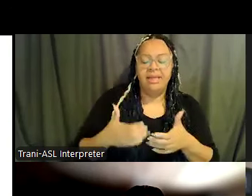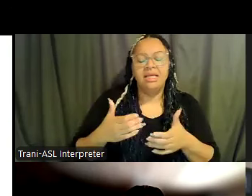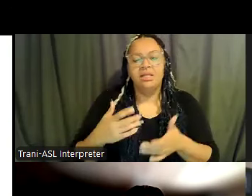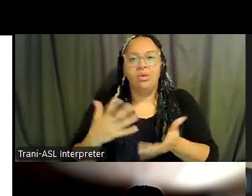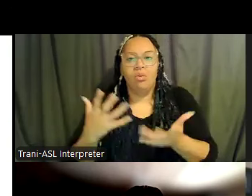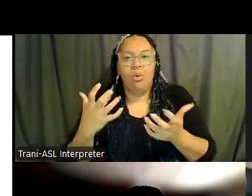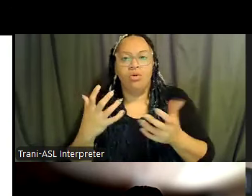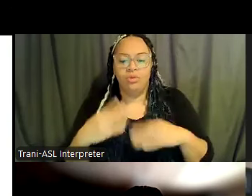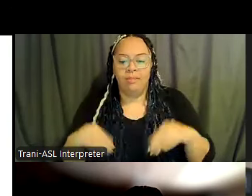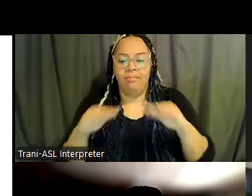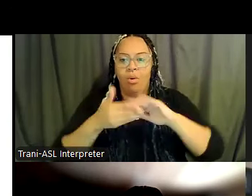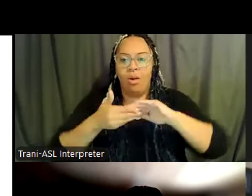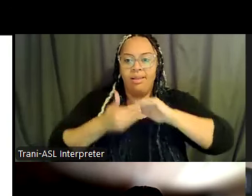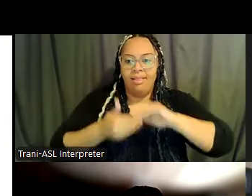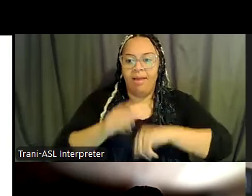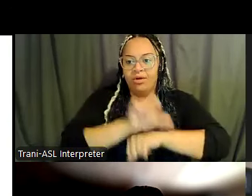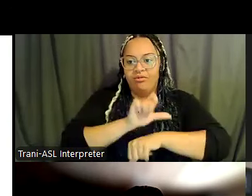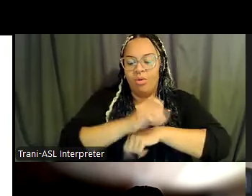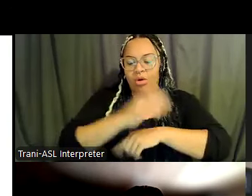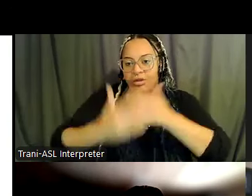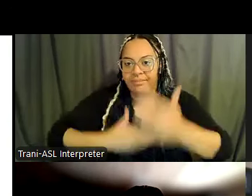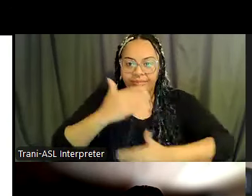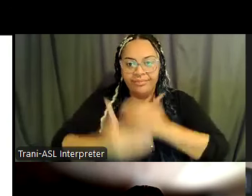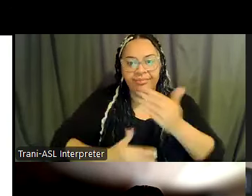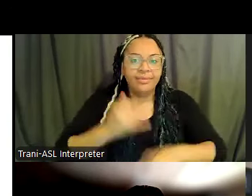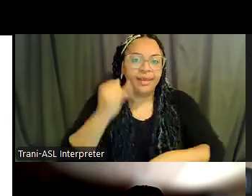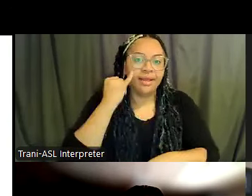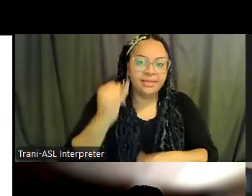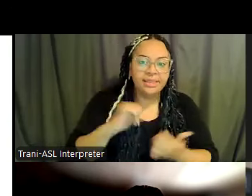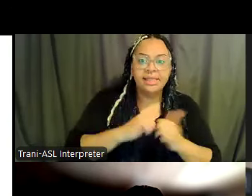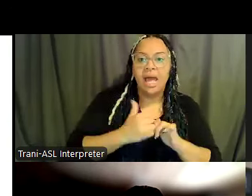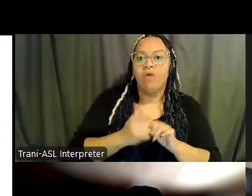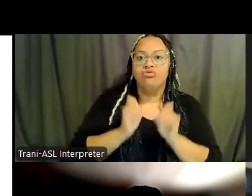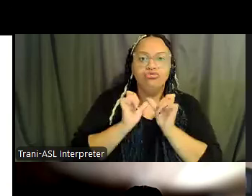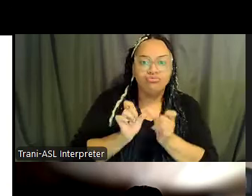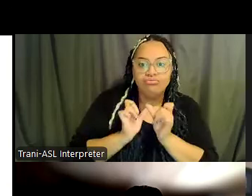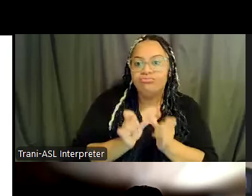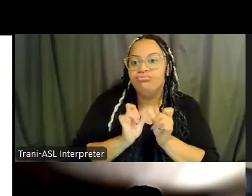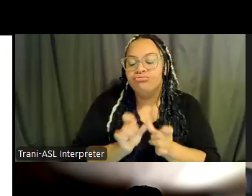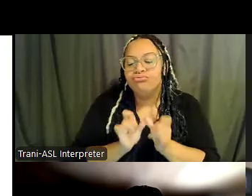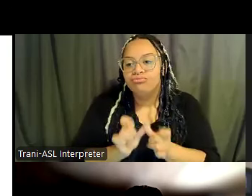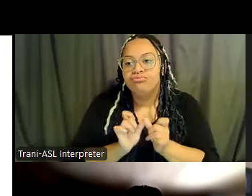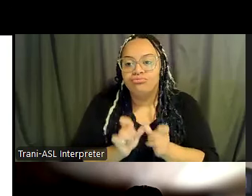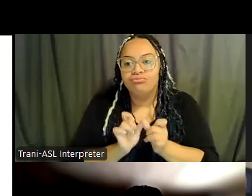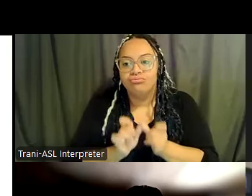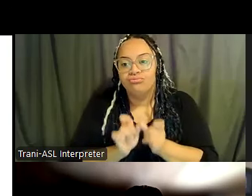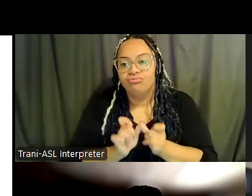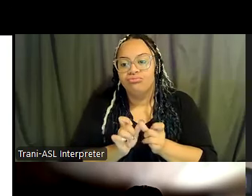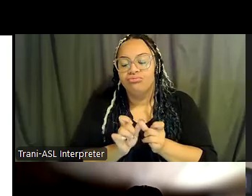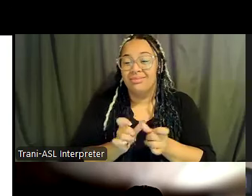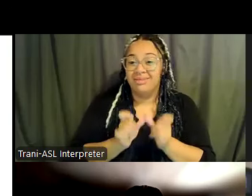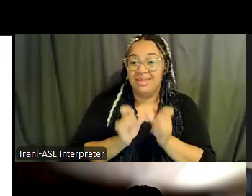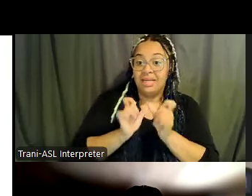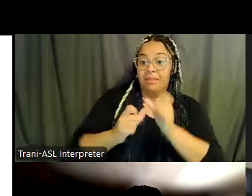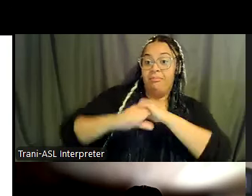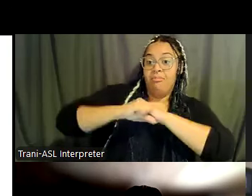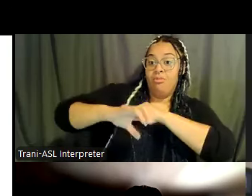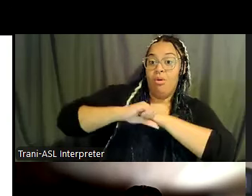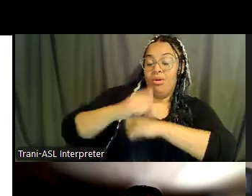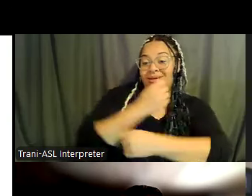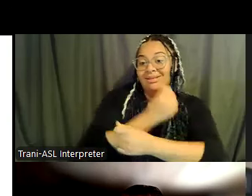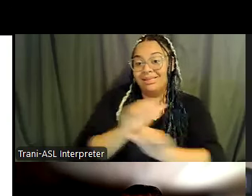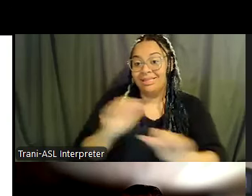more of these collaborative working ideas, how to keep going and keep promoting the mean safety,